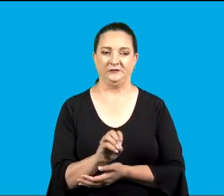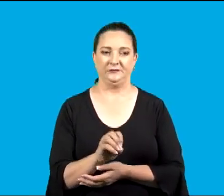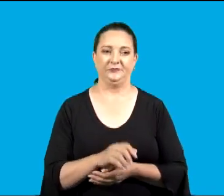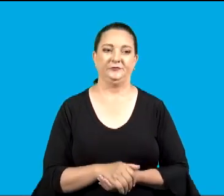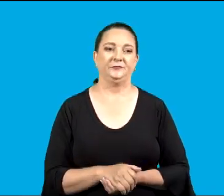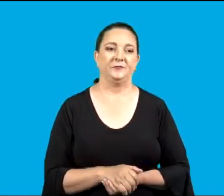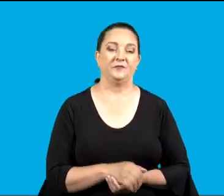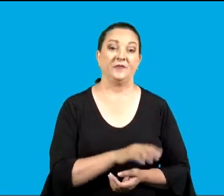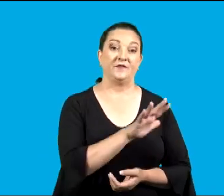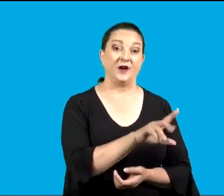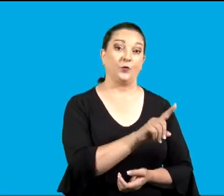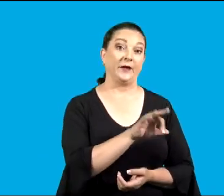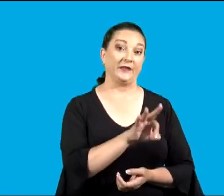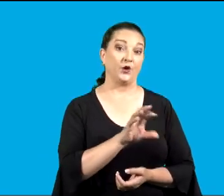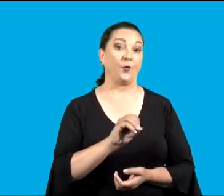513,040.